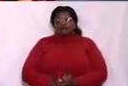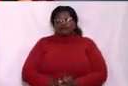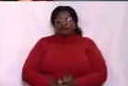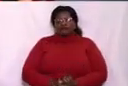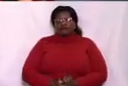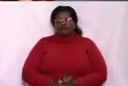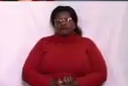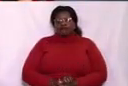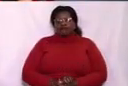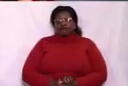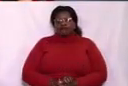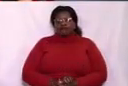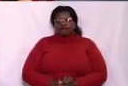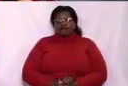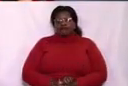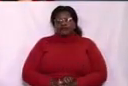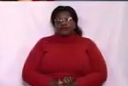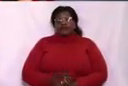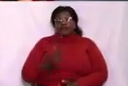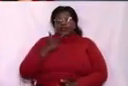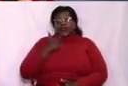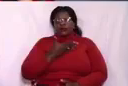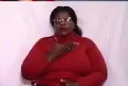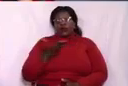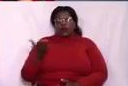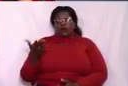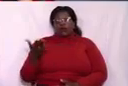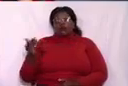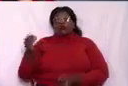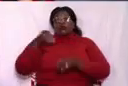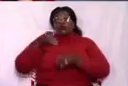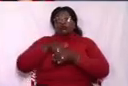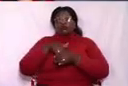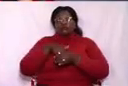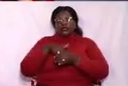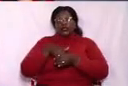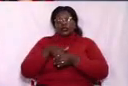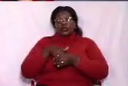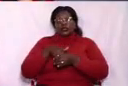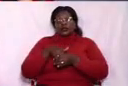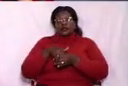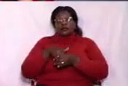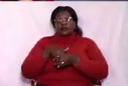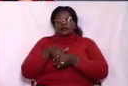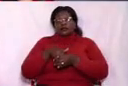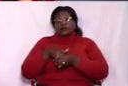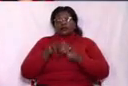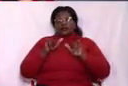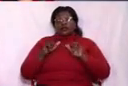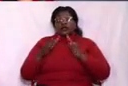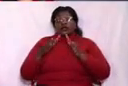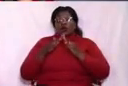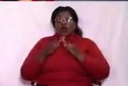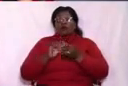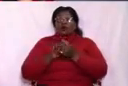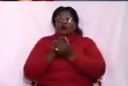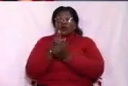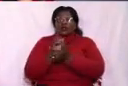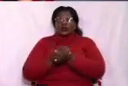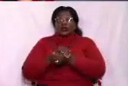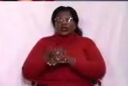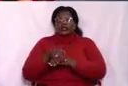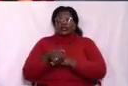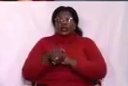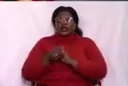secret? I just want to say thank you all for tuning in, and stay home, wash your hands, wash